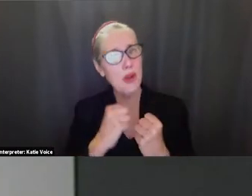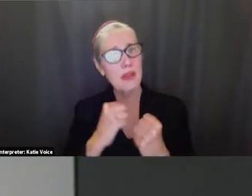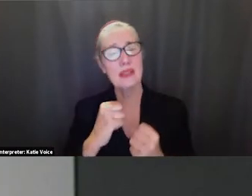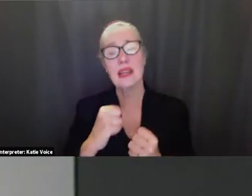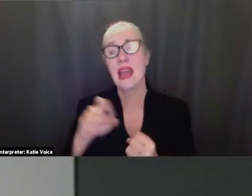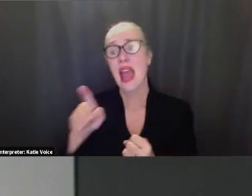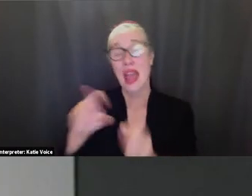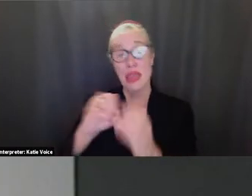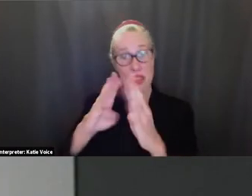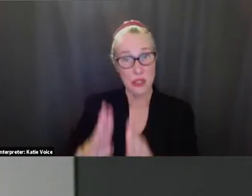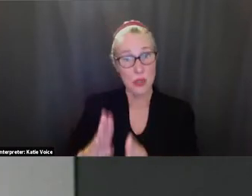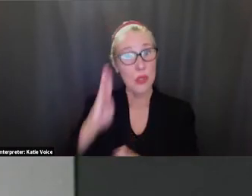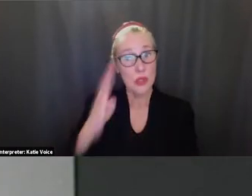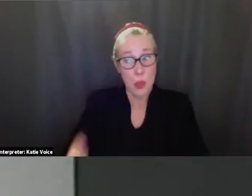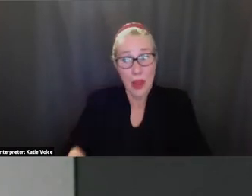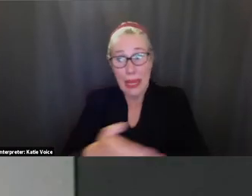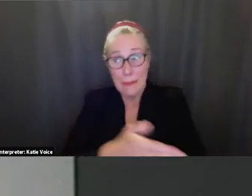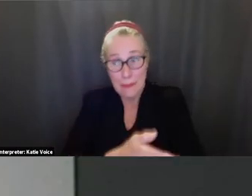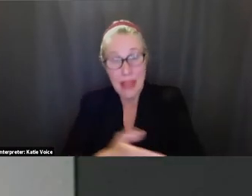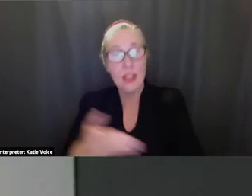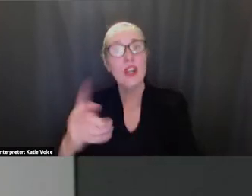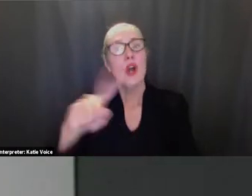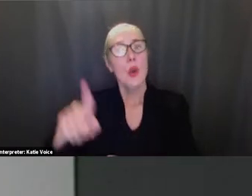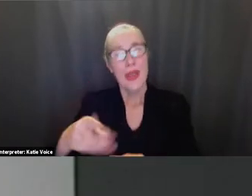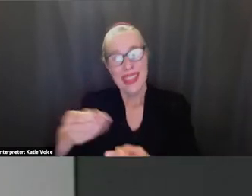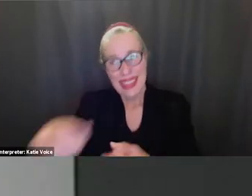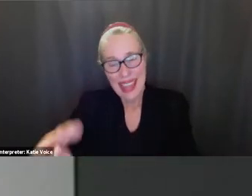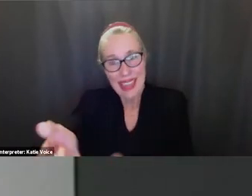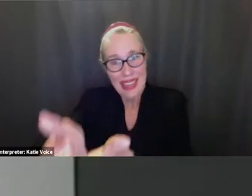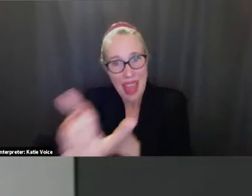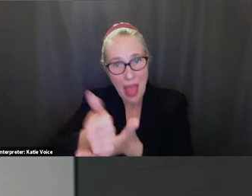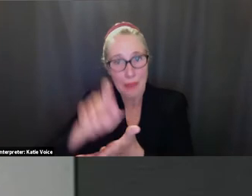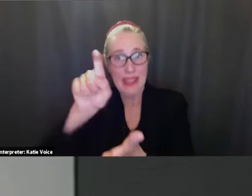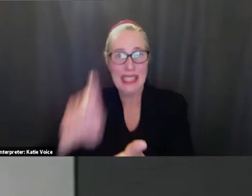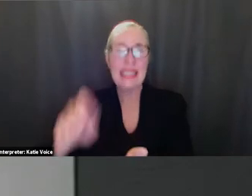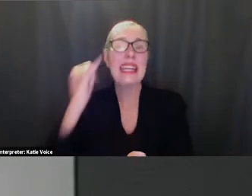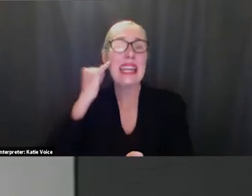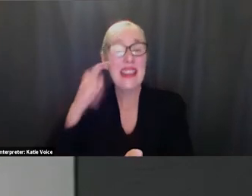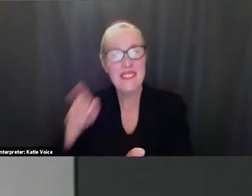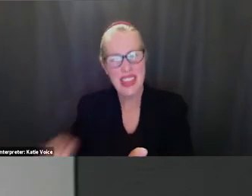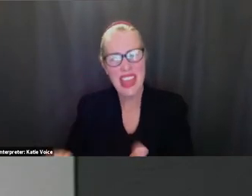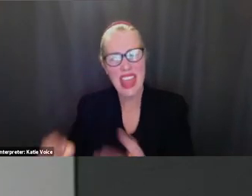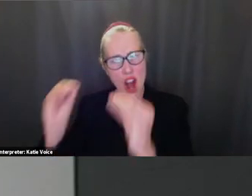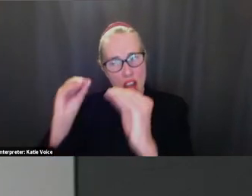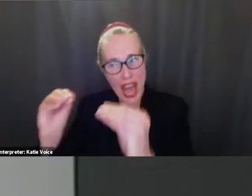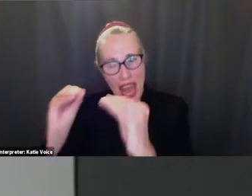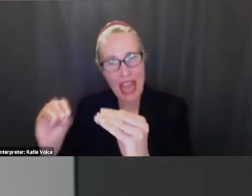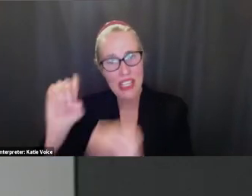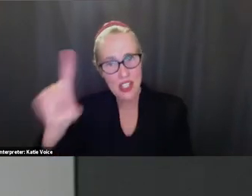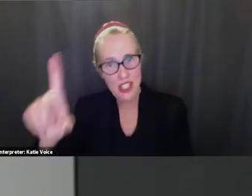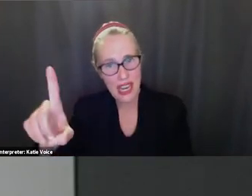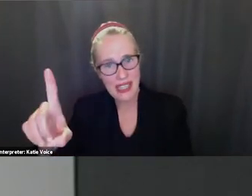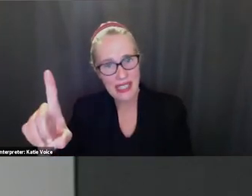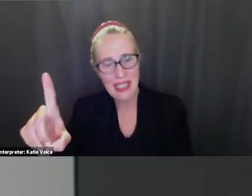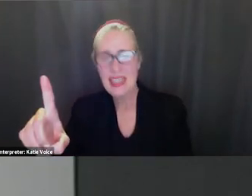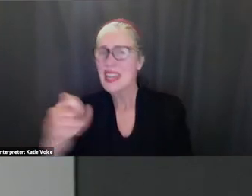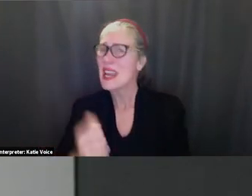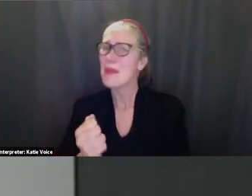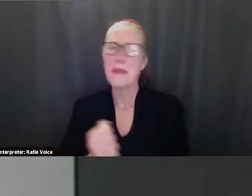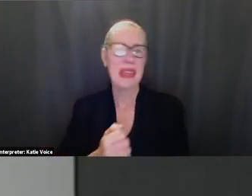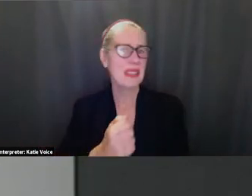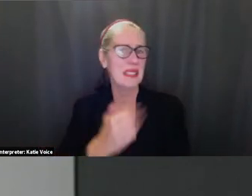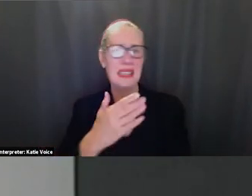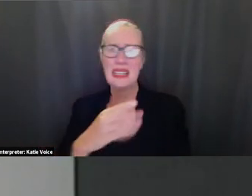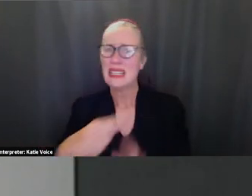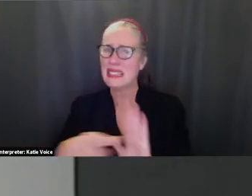students will get better and will get the help they need if they are educated this causes a ripple effect and yeah